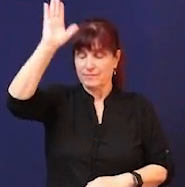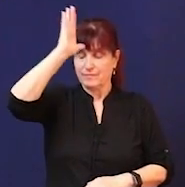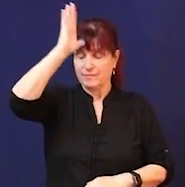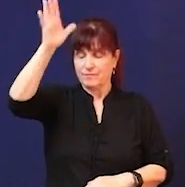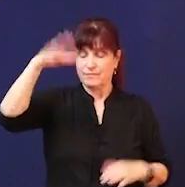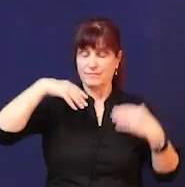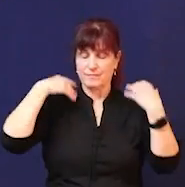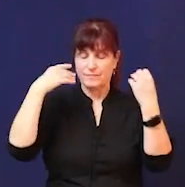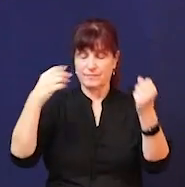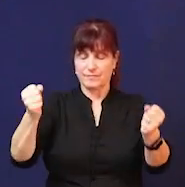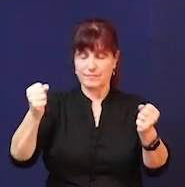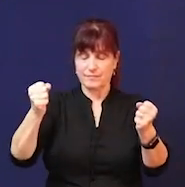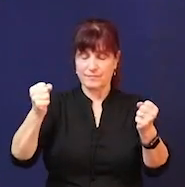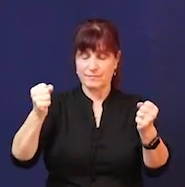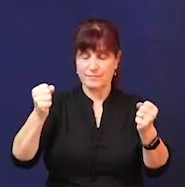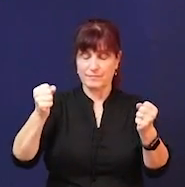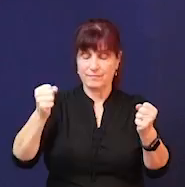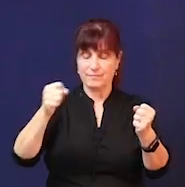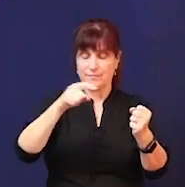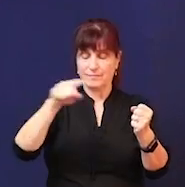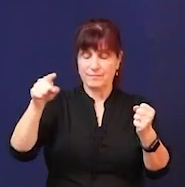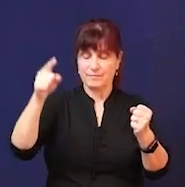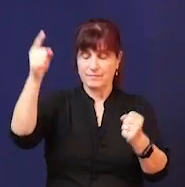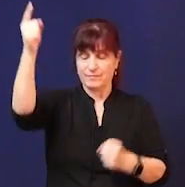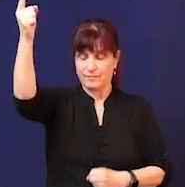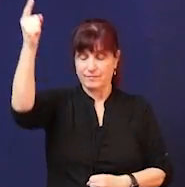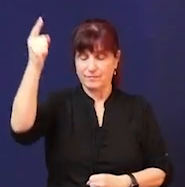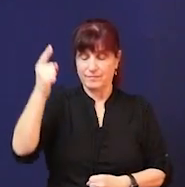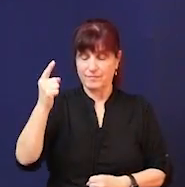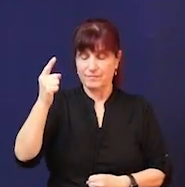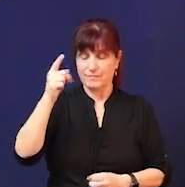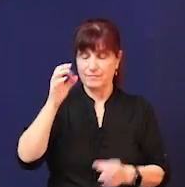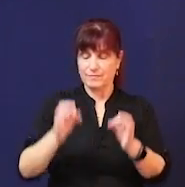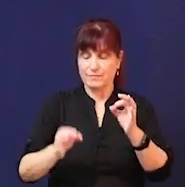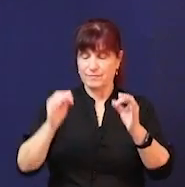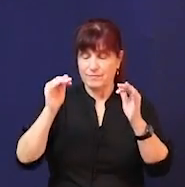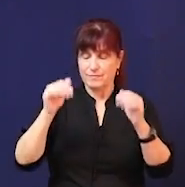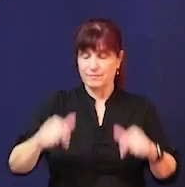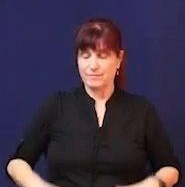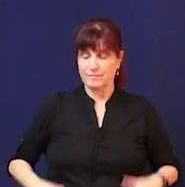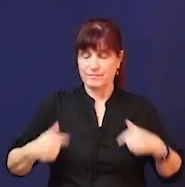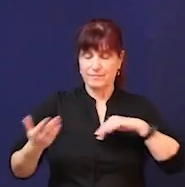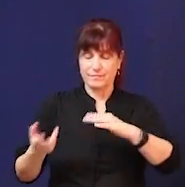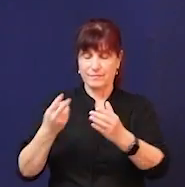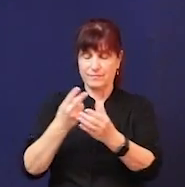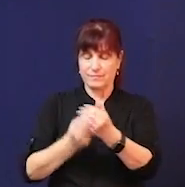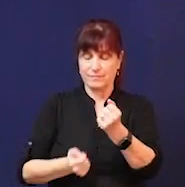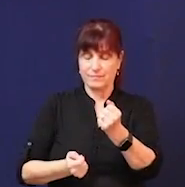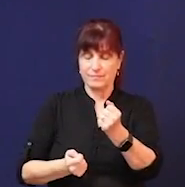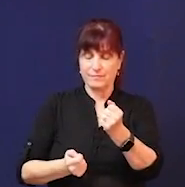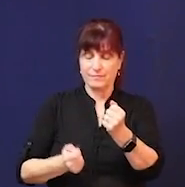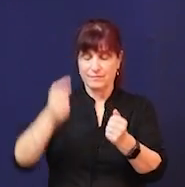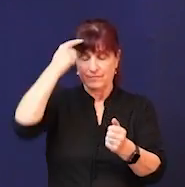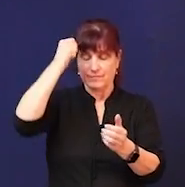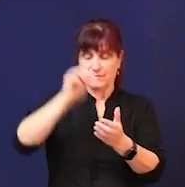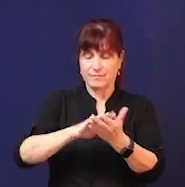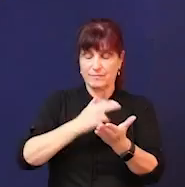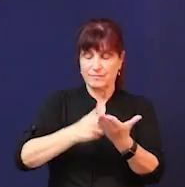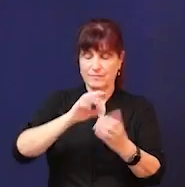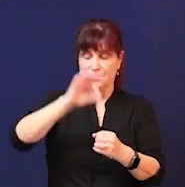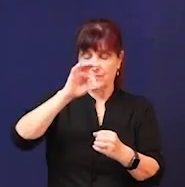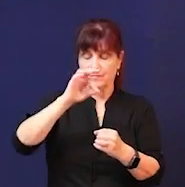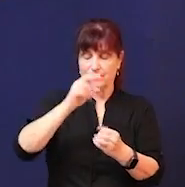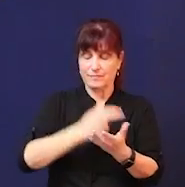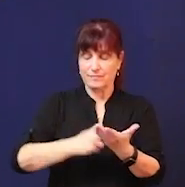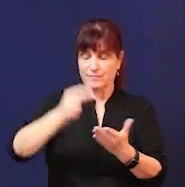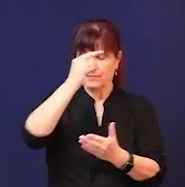dead. I believe in the Holy Spirit, the Holy Catholic Church, the communion of saints, the